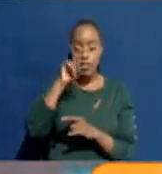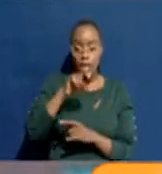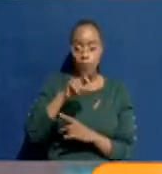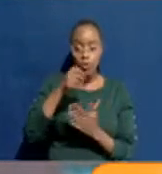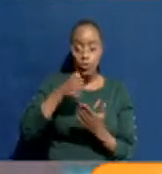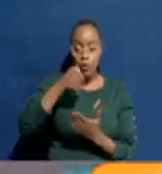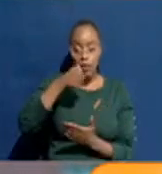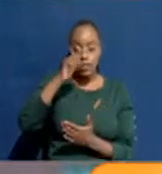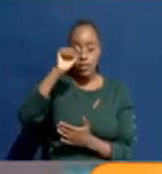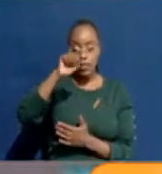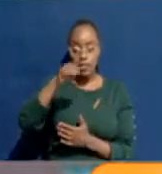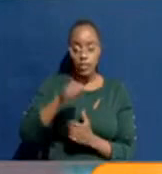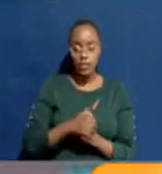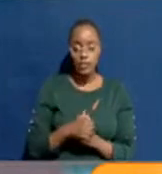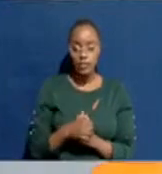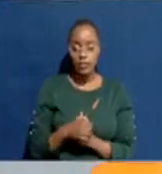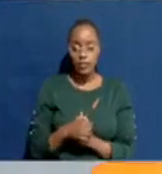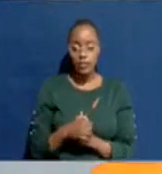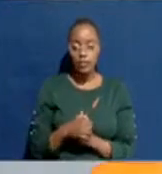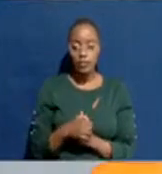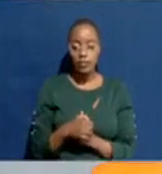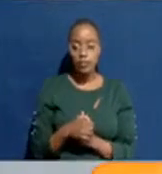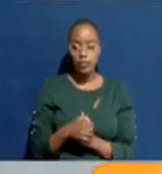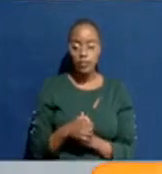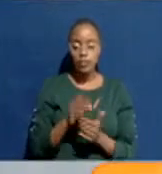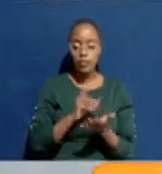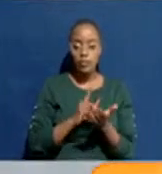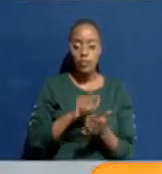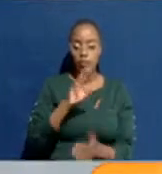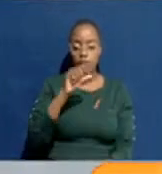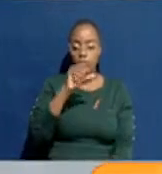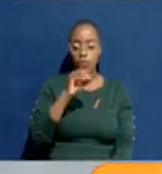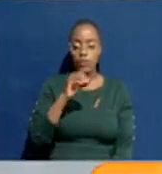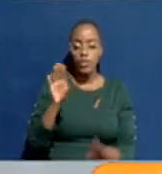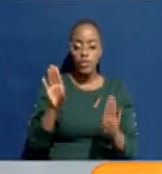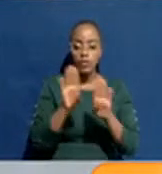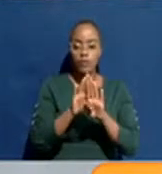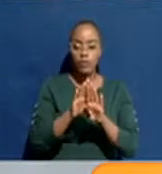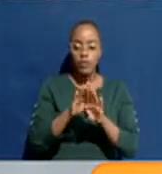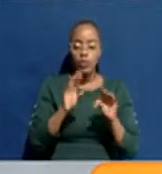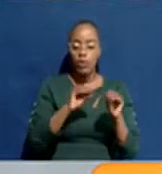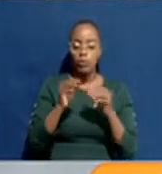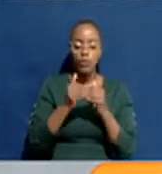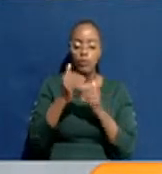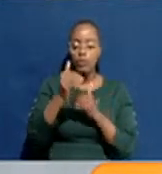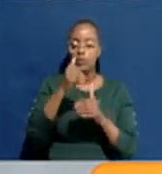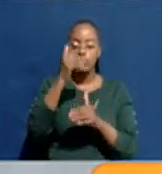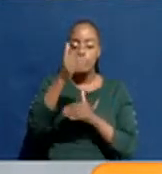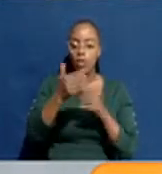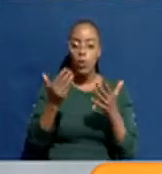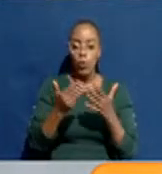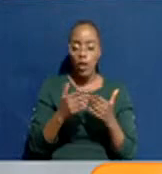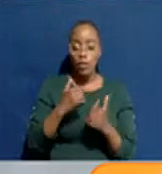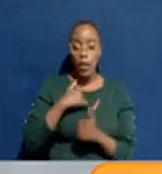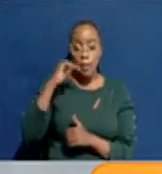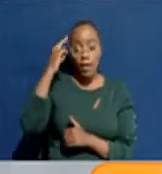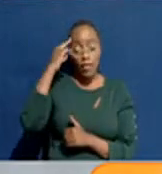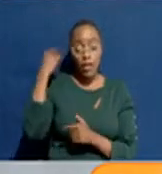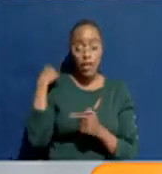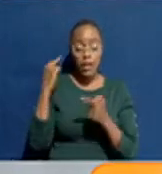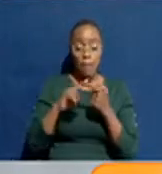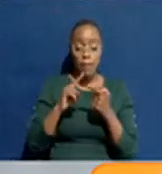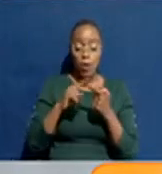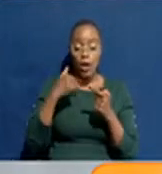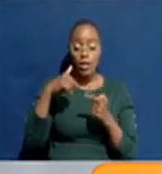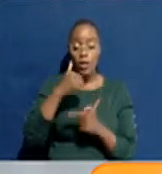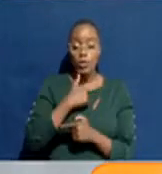budget. Mm-hmm. Dr. Rugo, as we close, so where do we go from here? I think one is that we